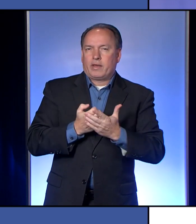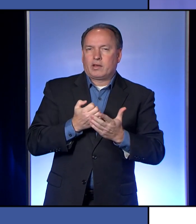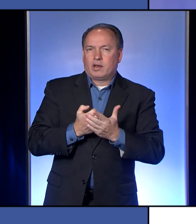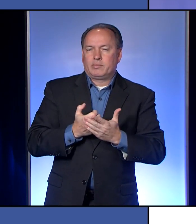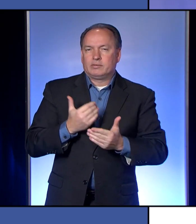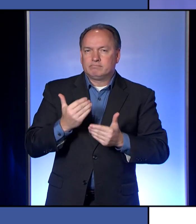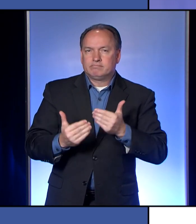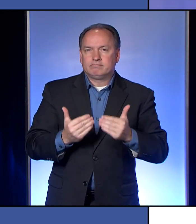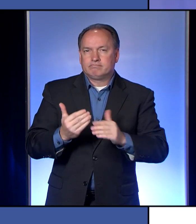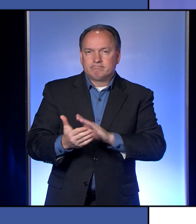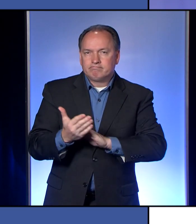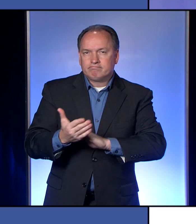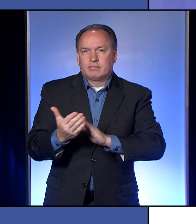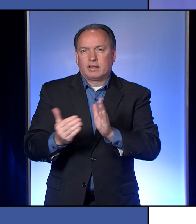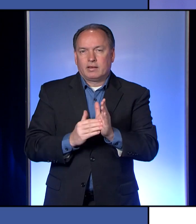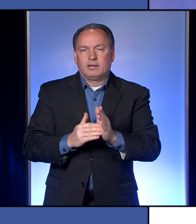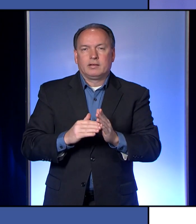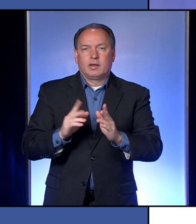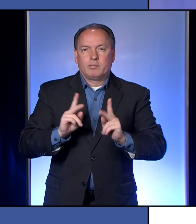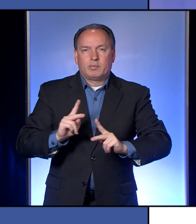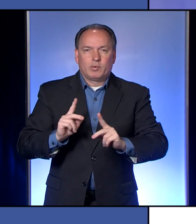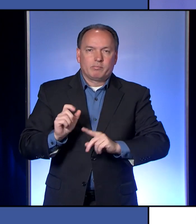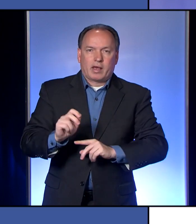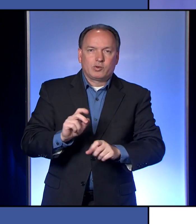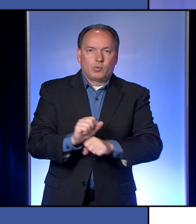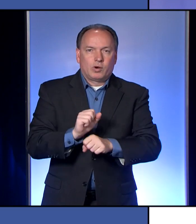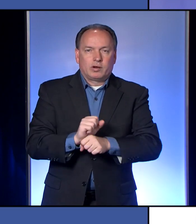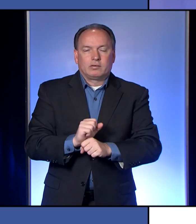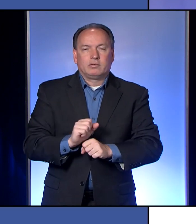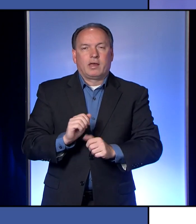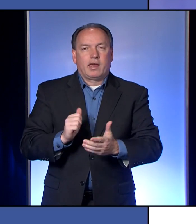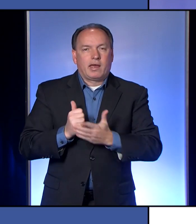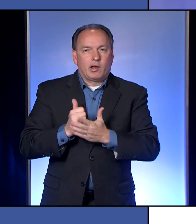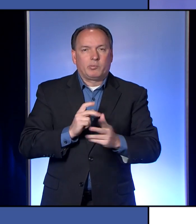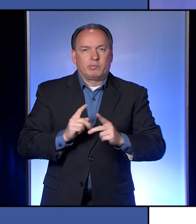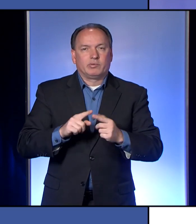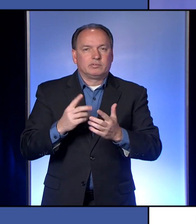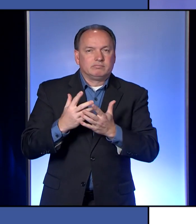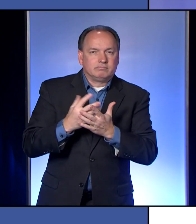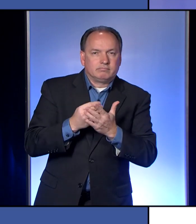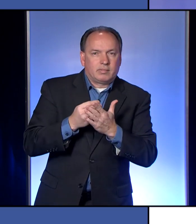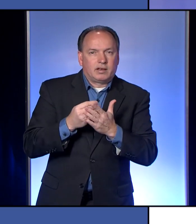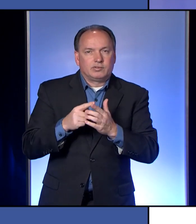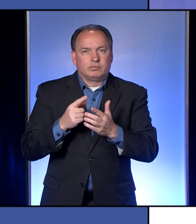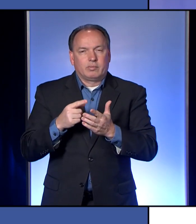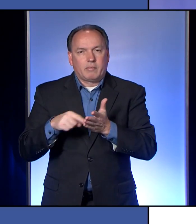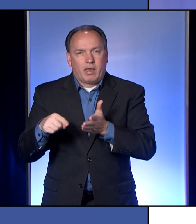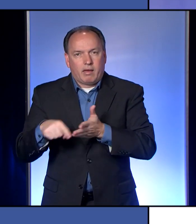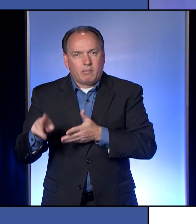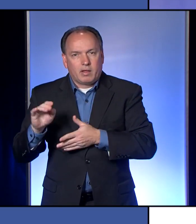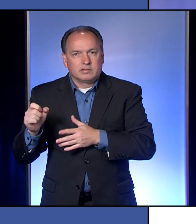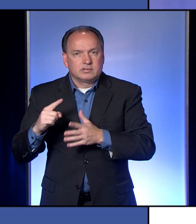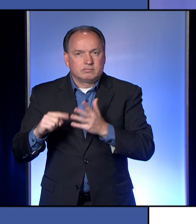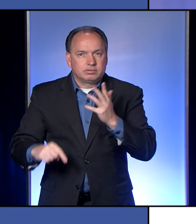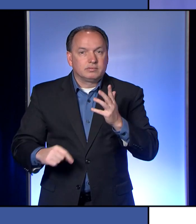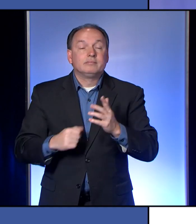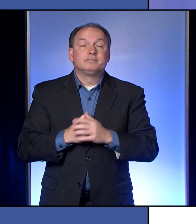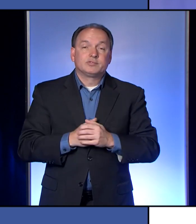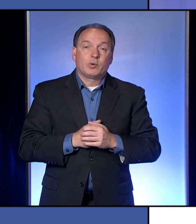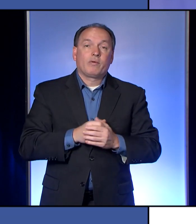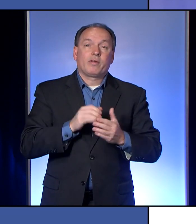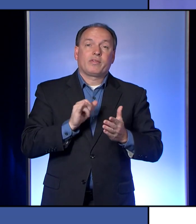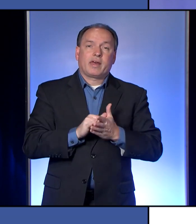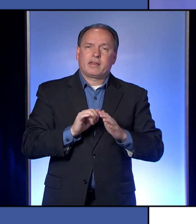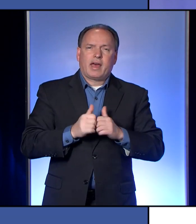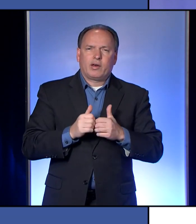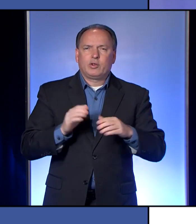track, get people back to work, help people to get the funds they need to pay their bills, et cetera. And so